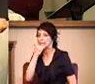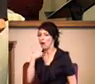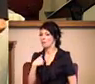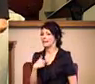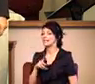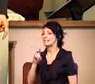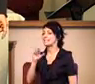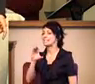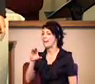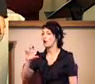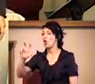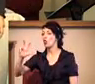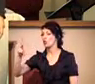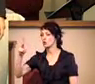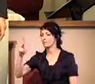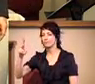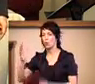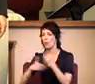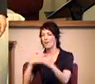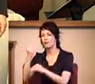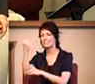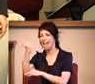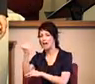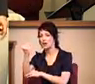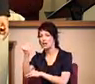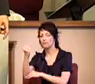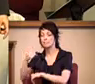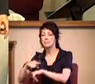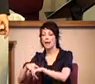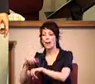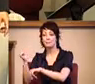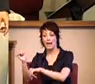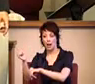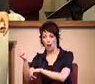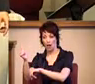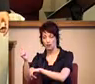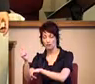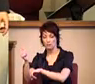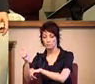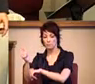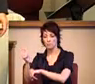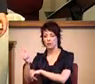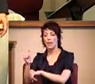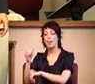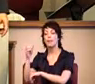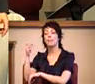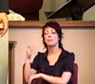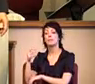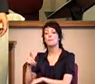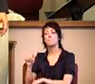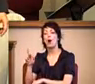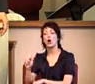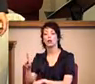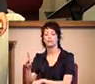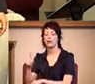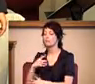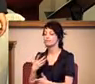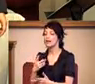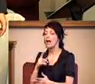December 3rd, Saturday, whatever the Saturday is. 10 o'clock, Plummer Park. But I want us to really